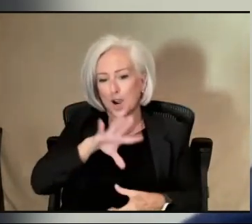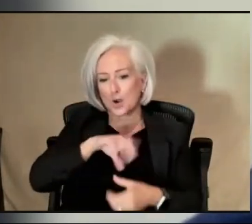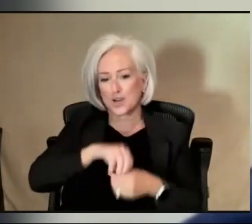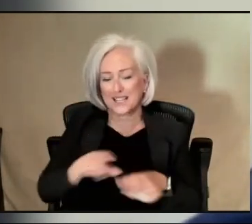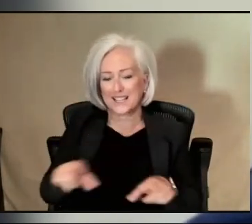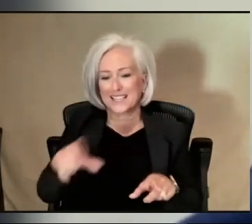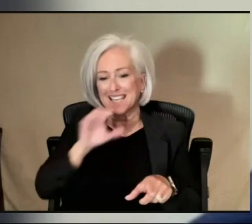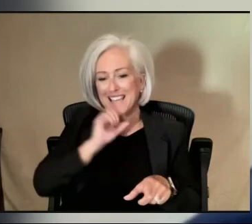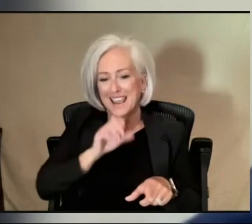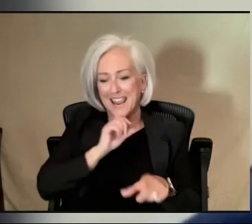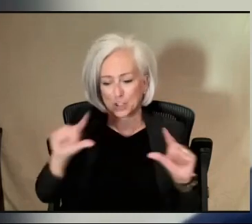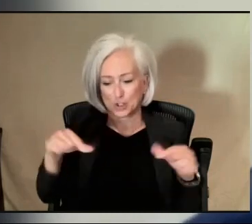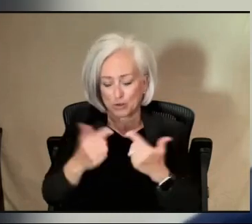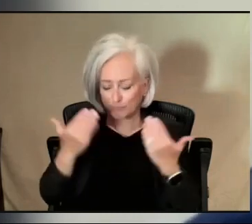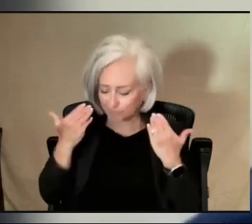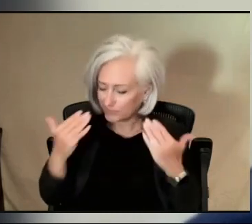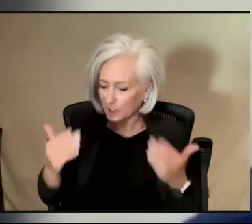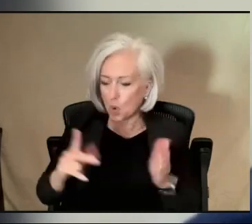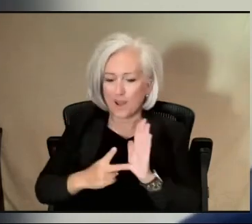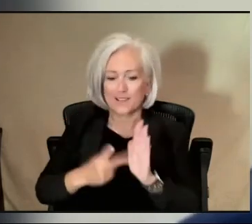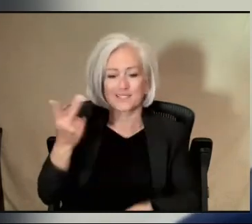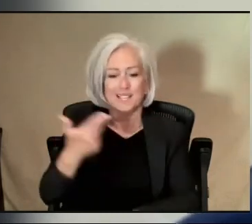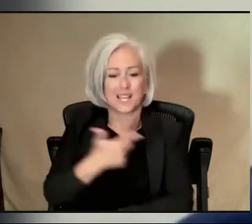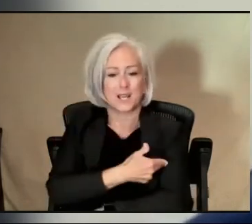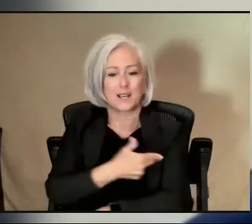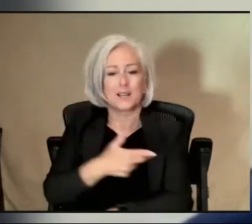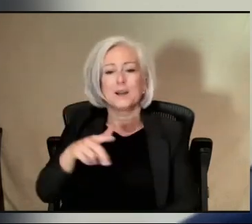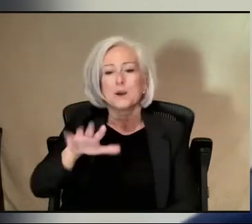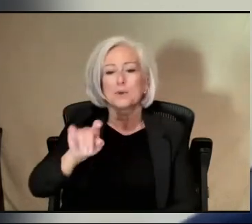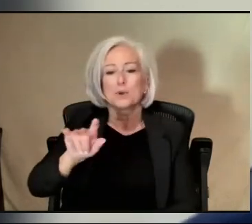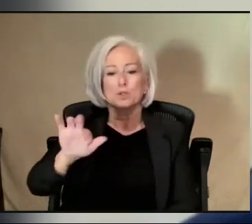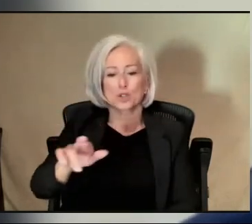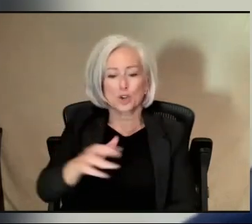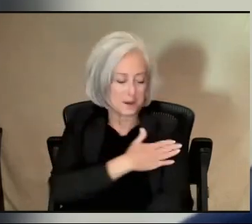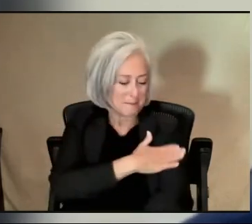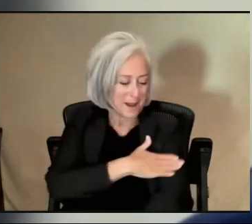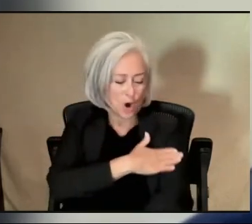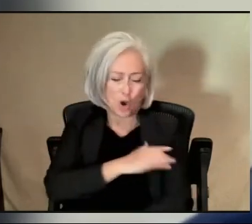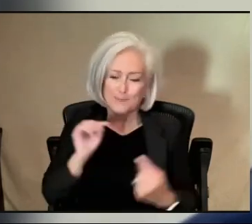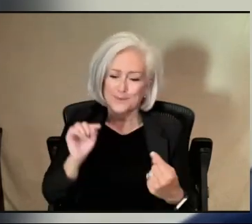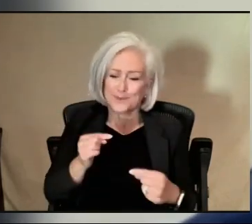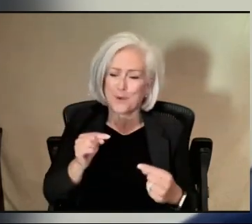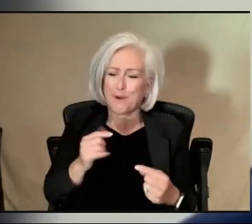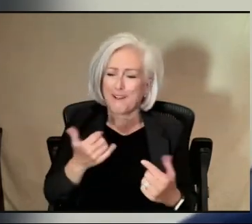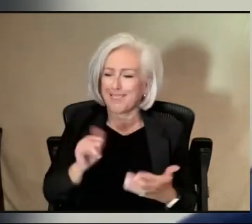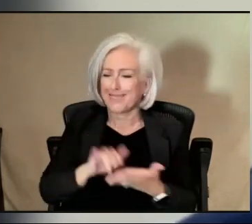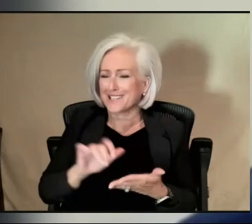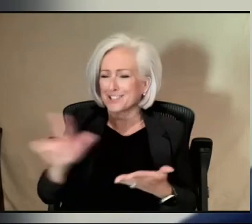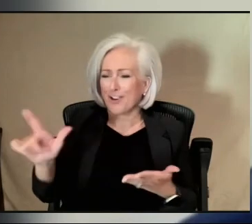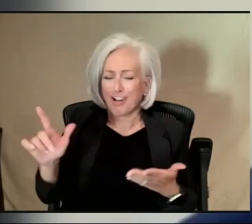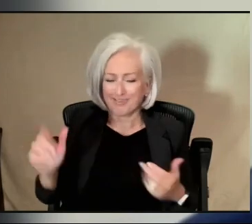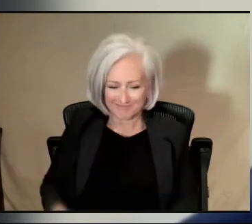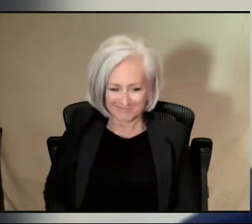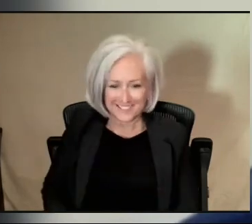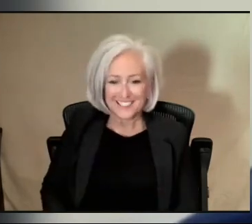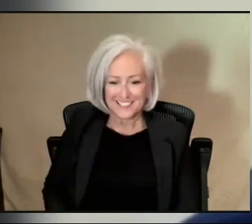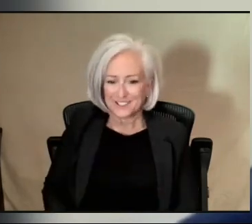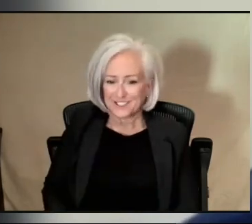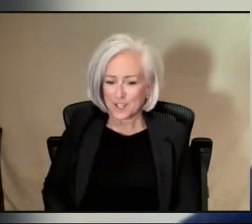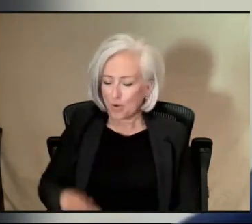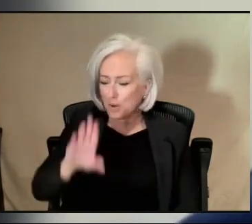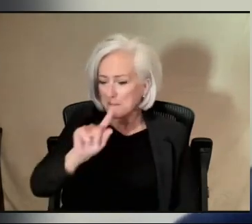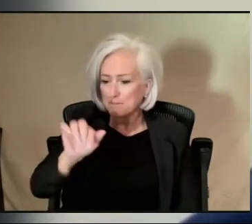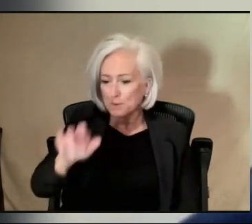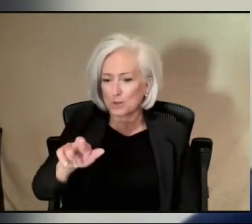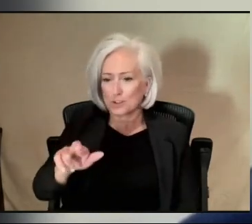go get your second booster. I've got a sore arm, and that's about all I got. So boosters are